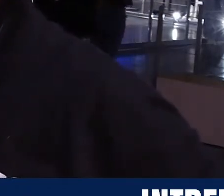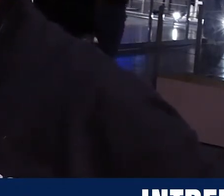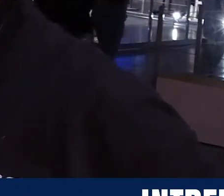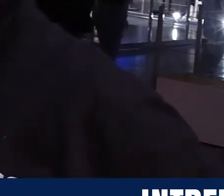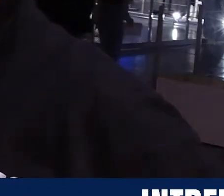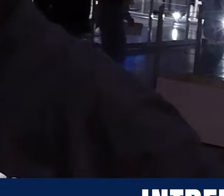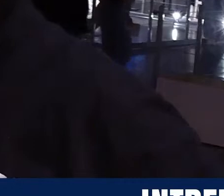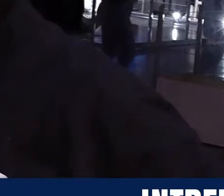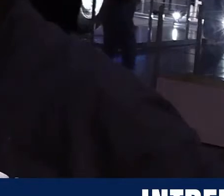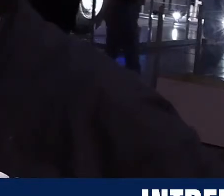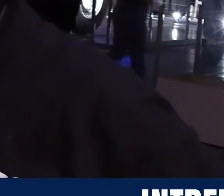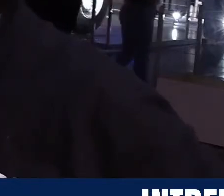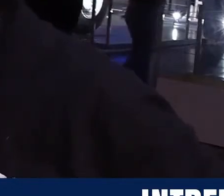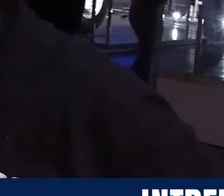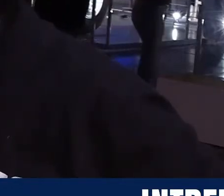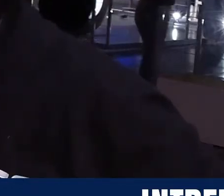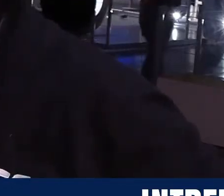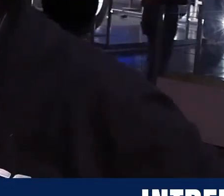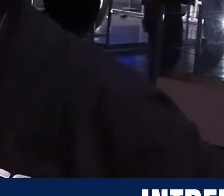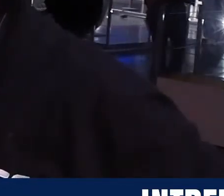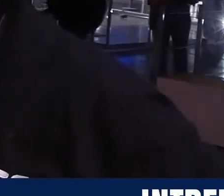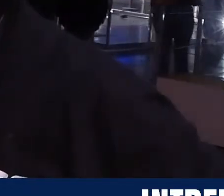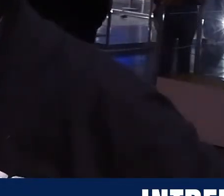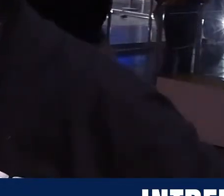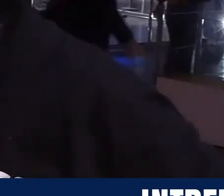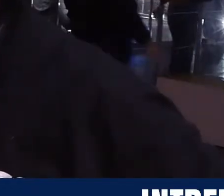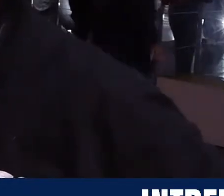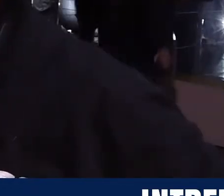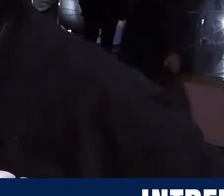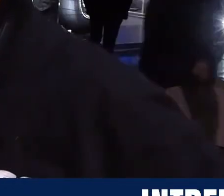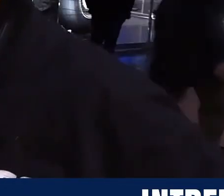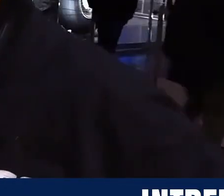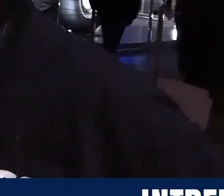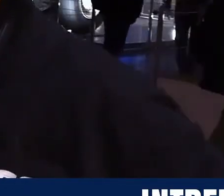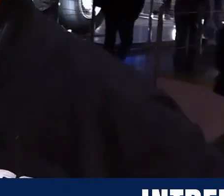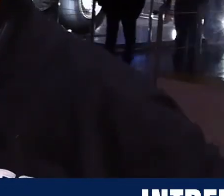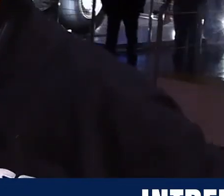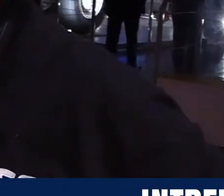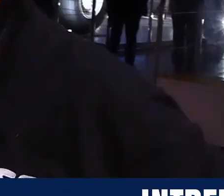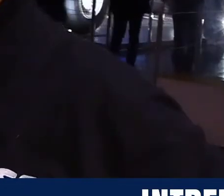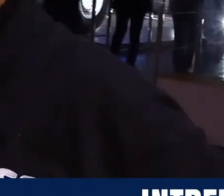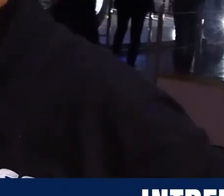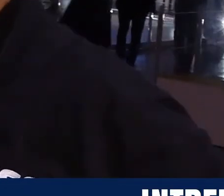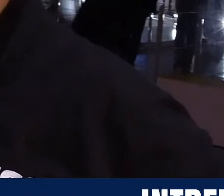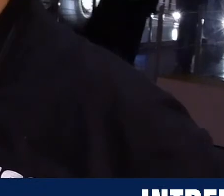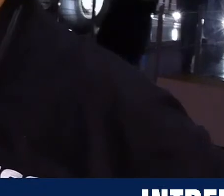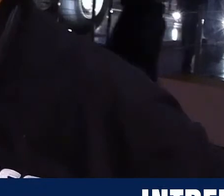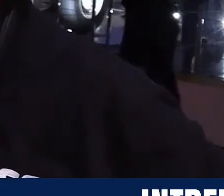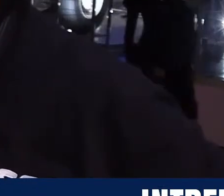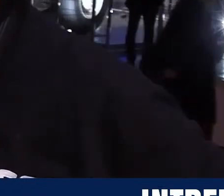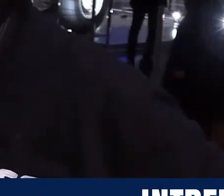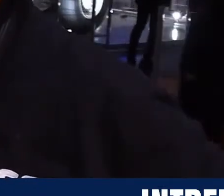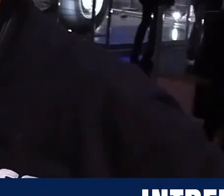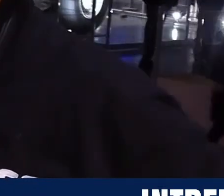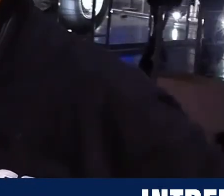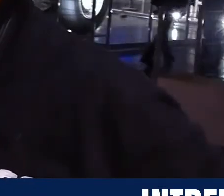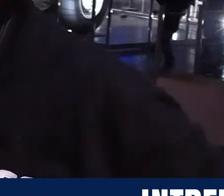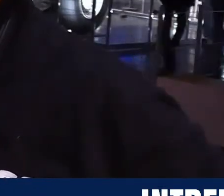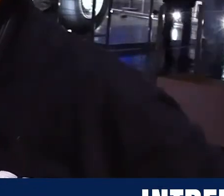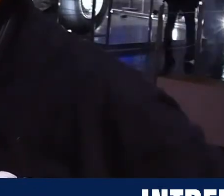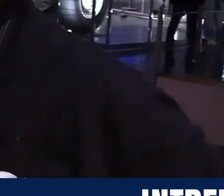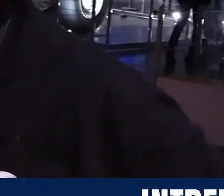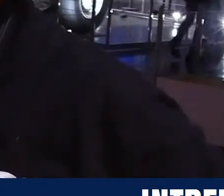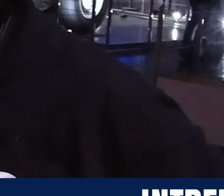based on the James Webb Space Telescope and worked with the whole team with that to have like a virtual space that they could engage in and talk in during the